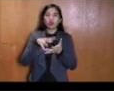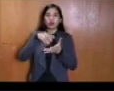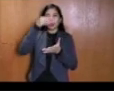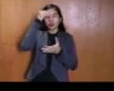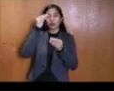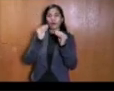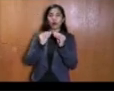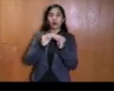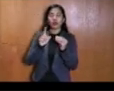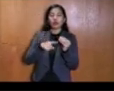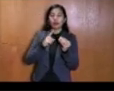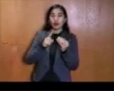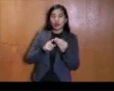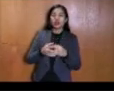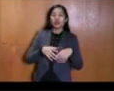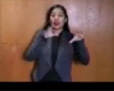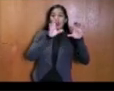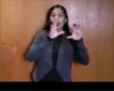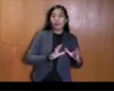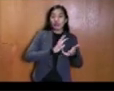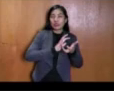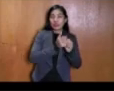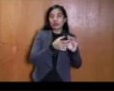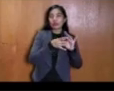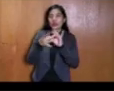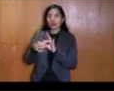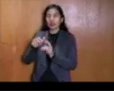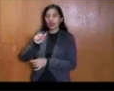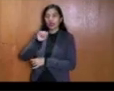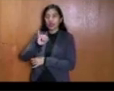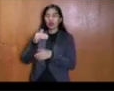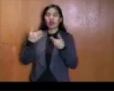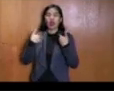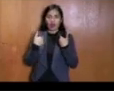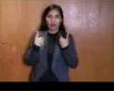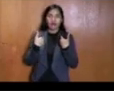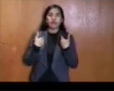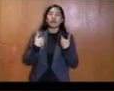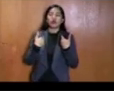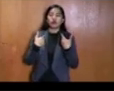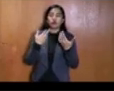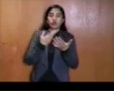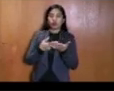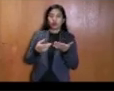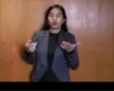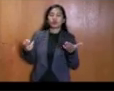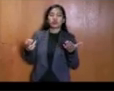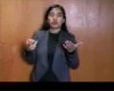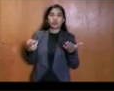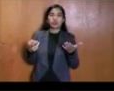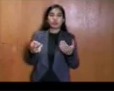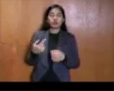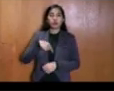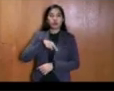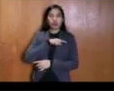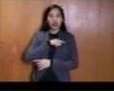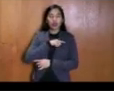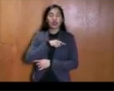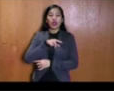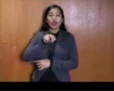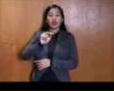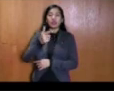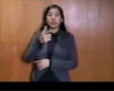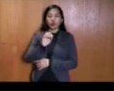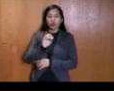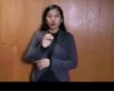and AI, please do check out our resources at climatechange.ai. We are a global nonprofit working to